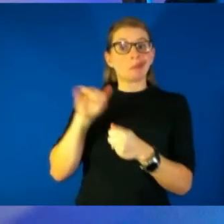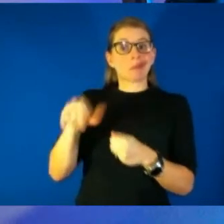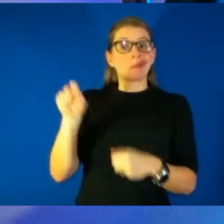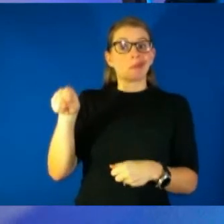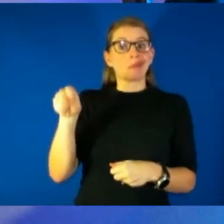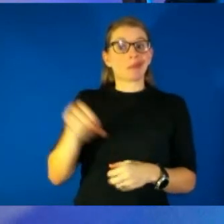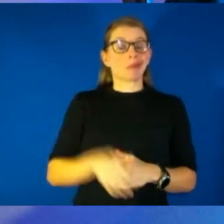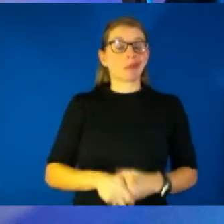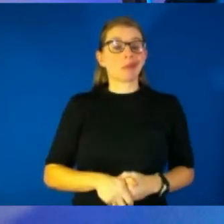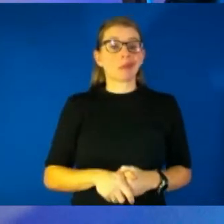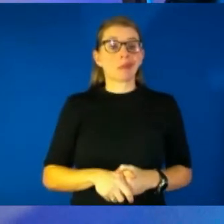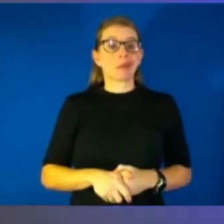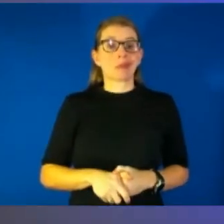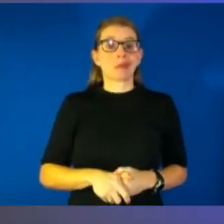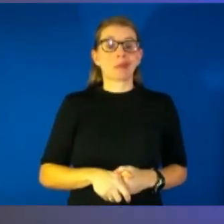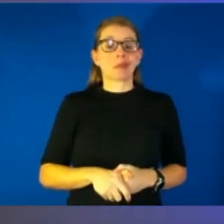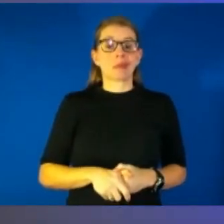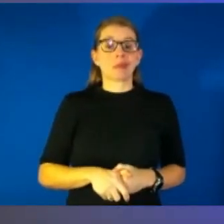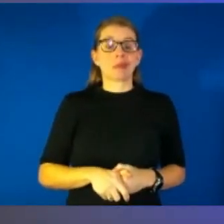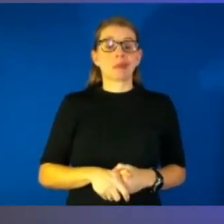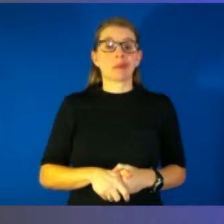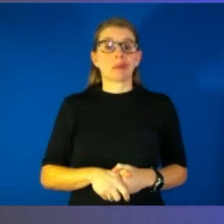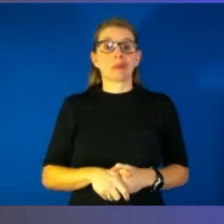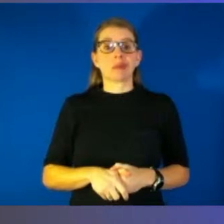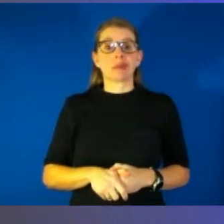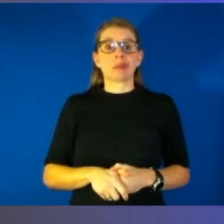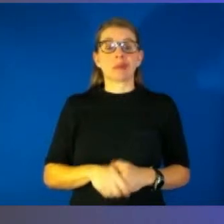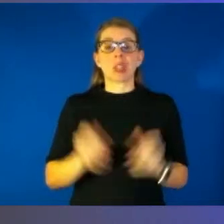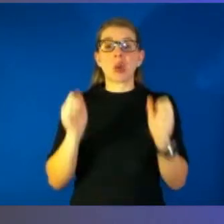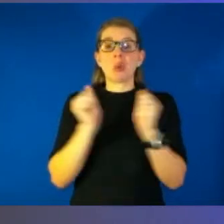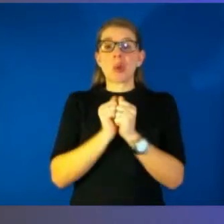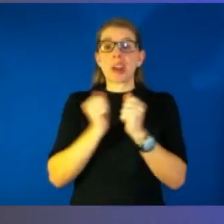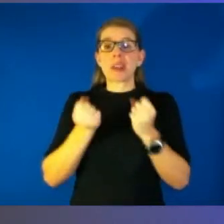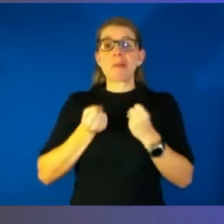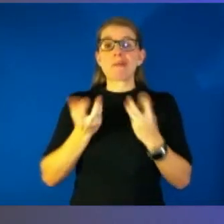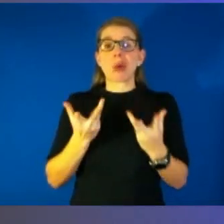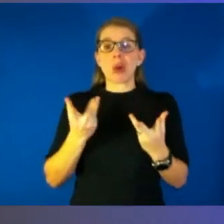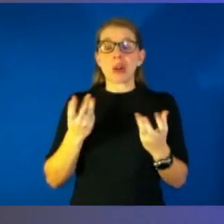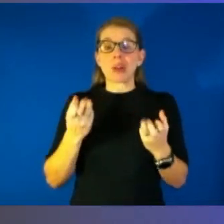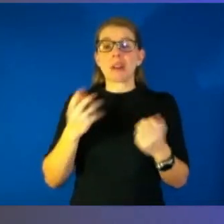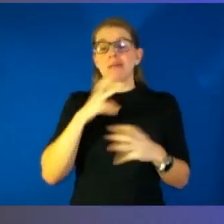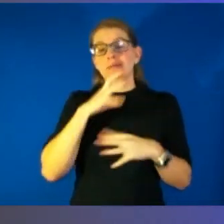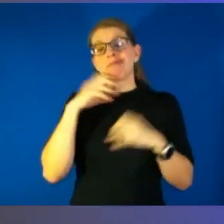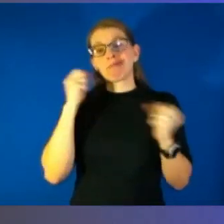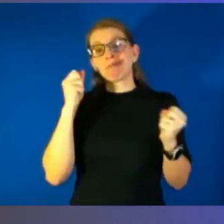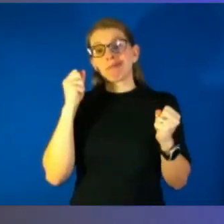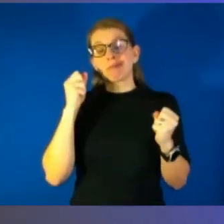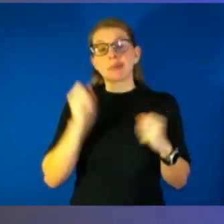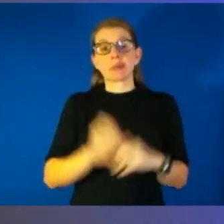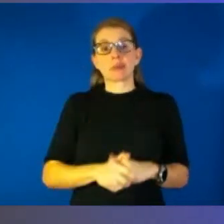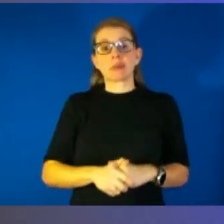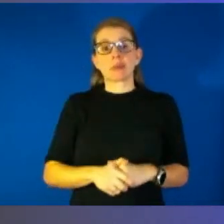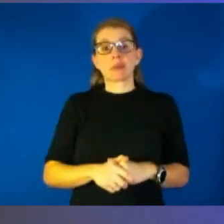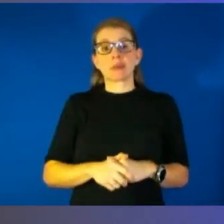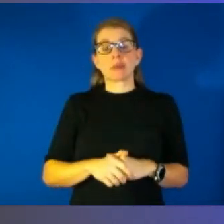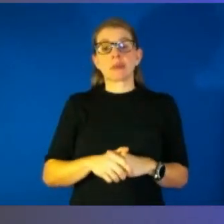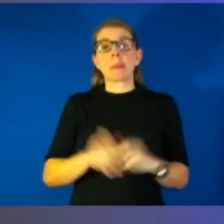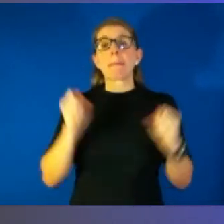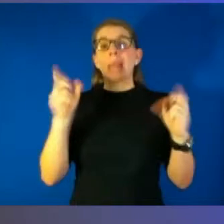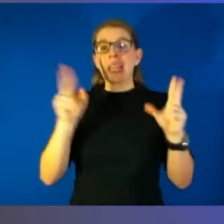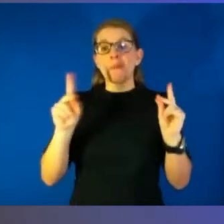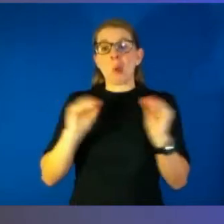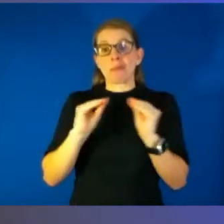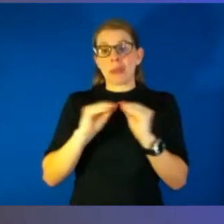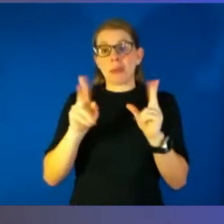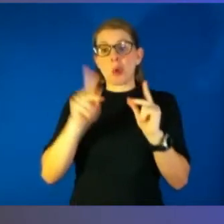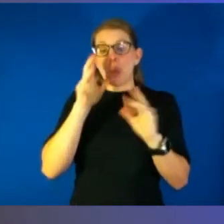So with burnout, like I think we're gonna start seeing a lot more people leaving